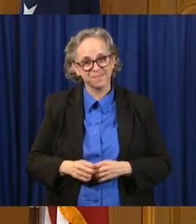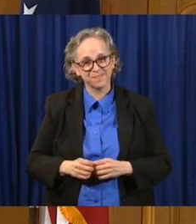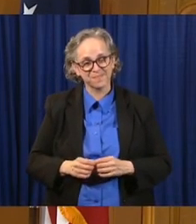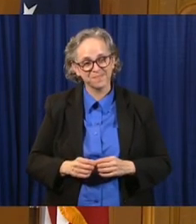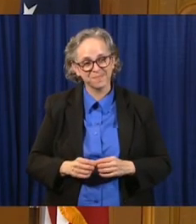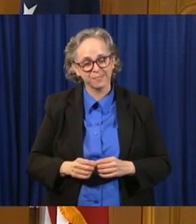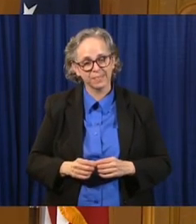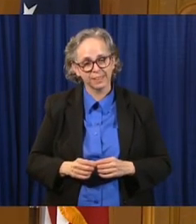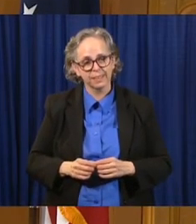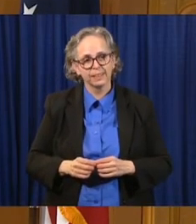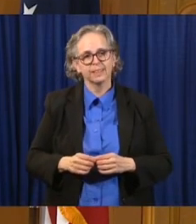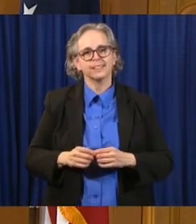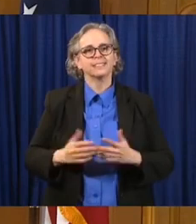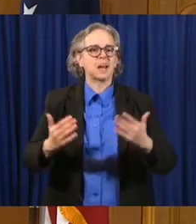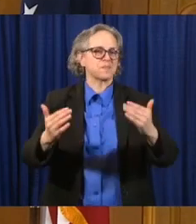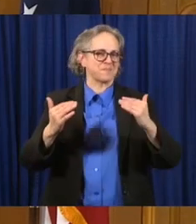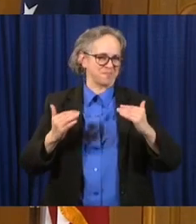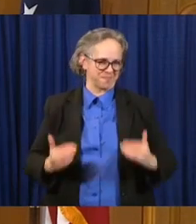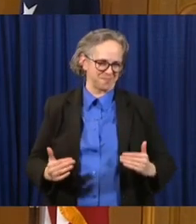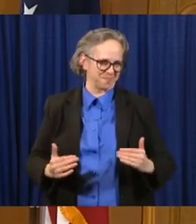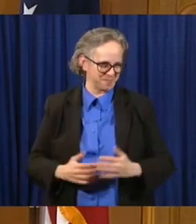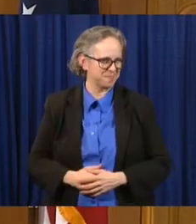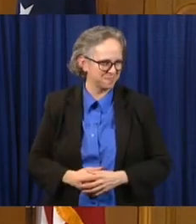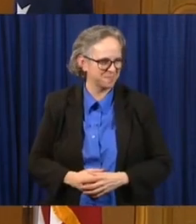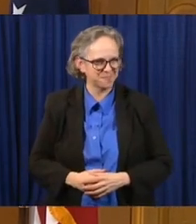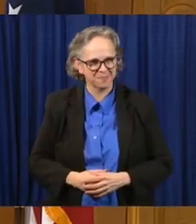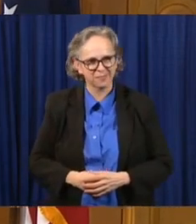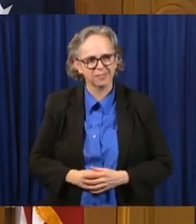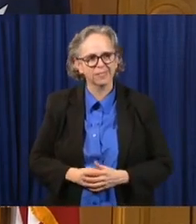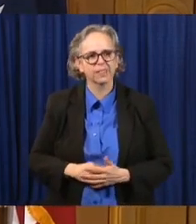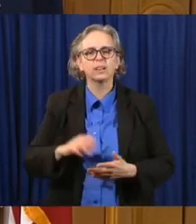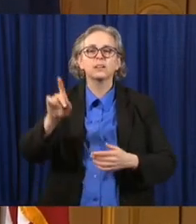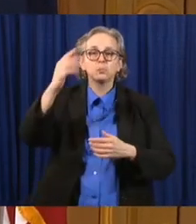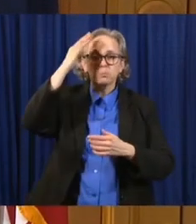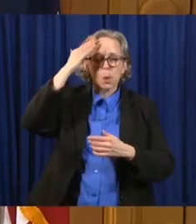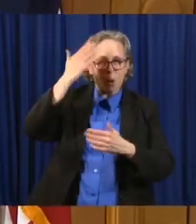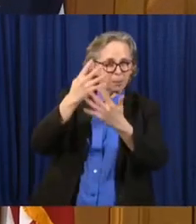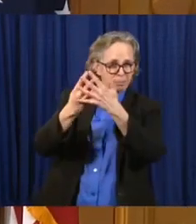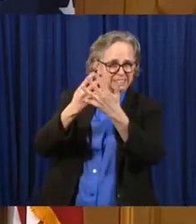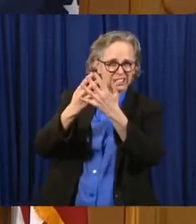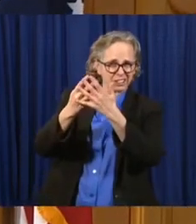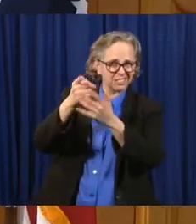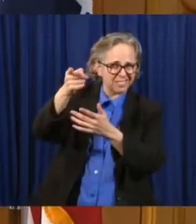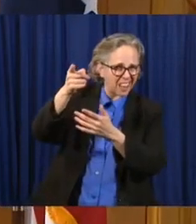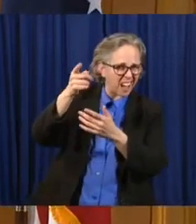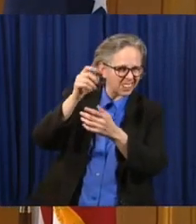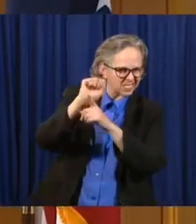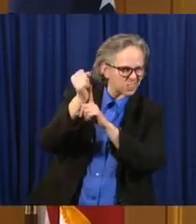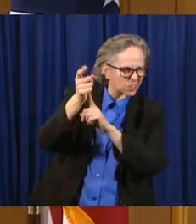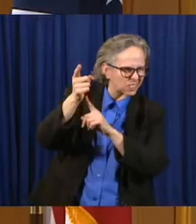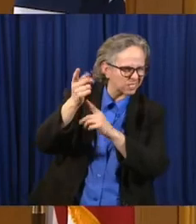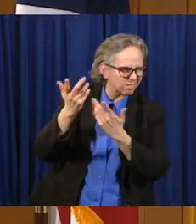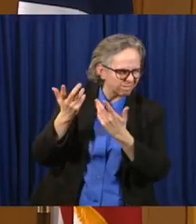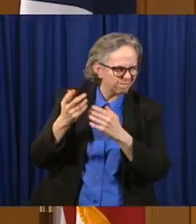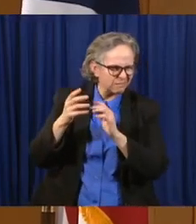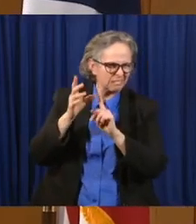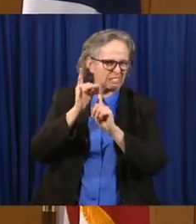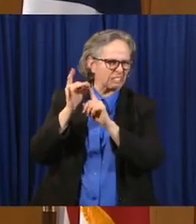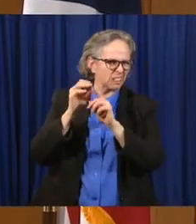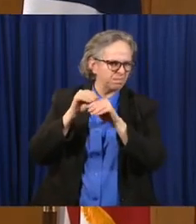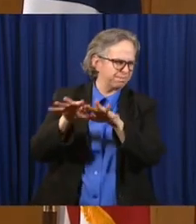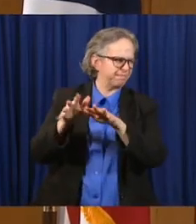want to talk for a moment about our prison situation. And as we've